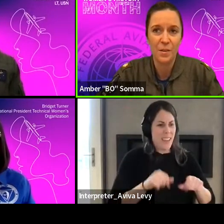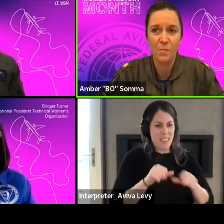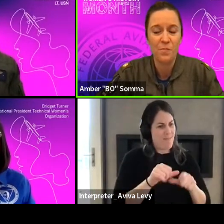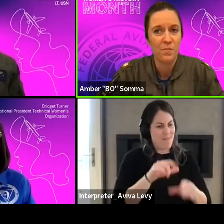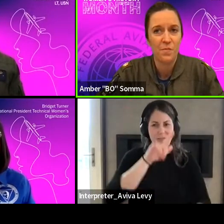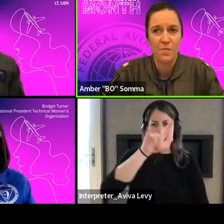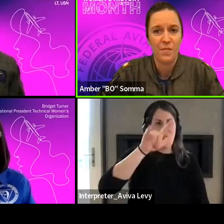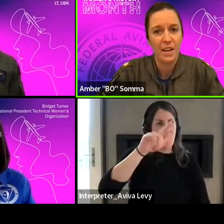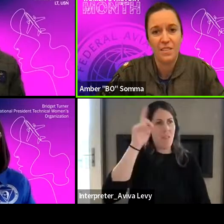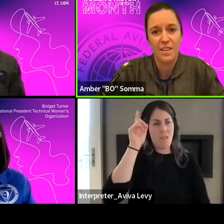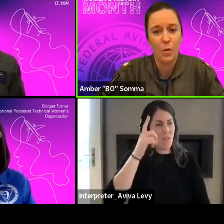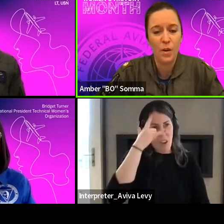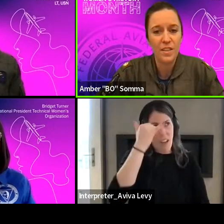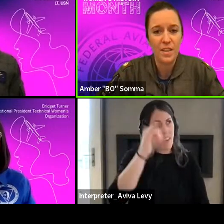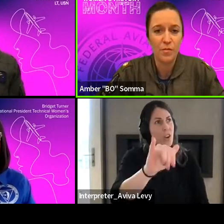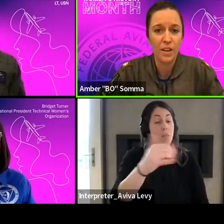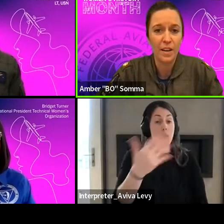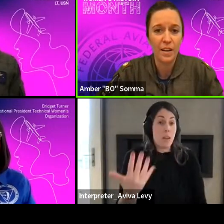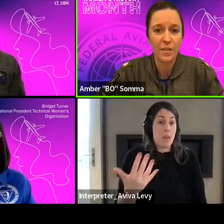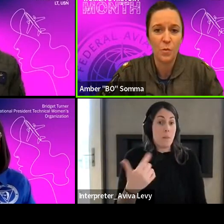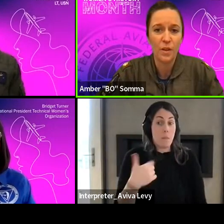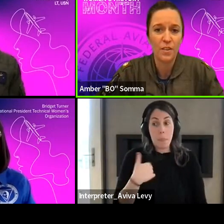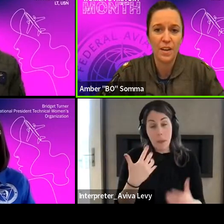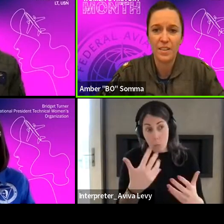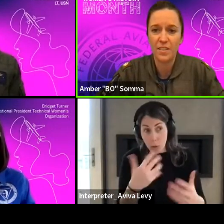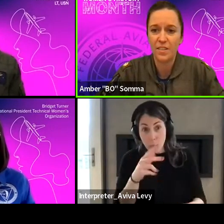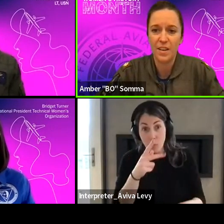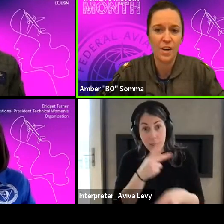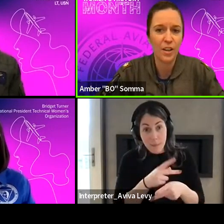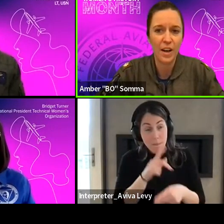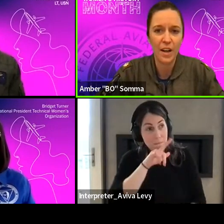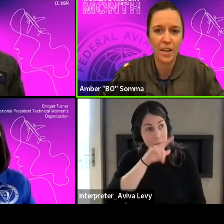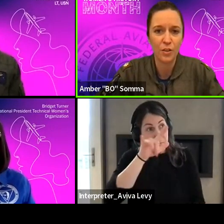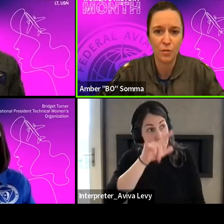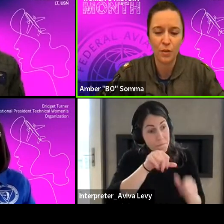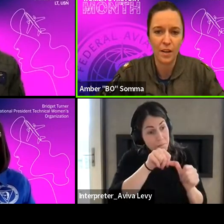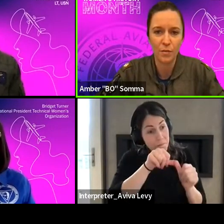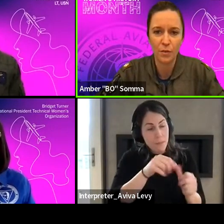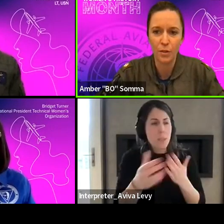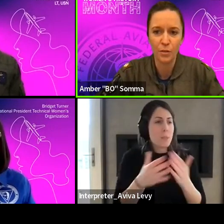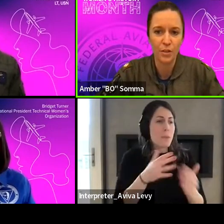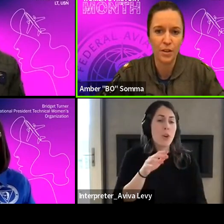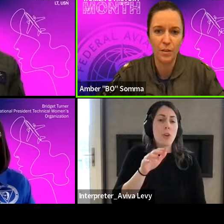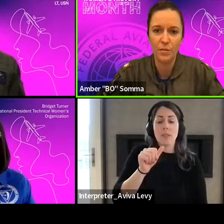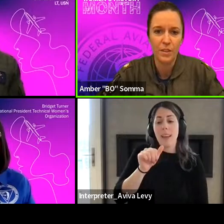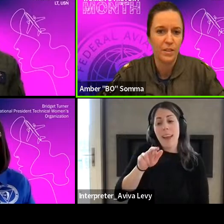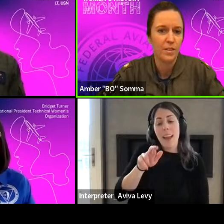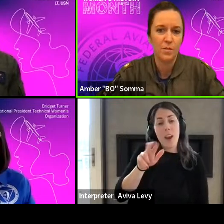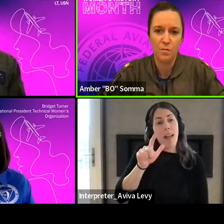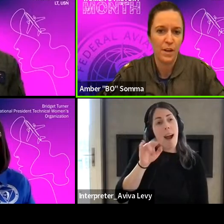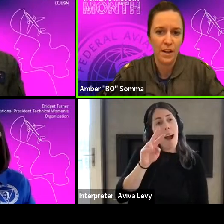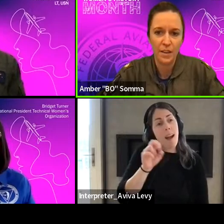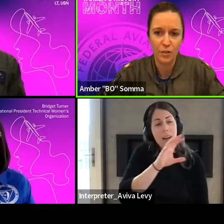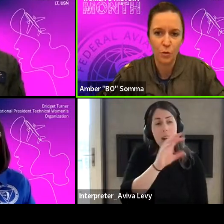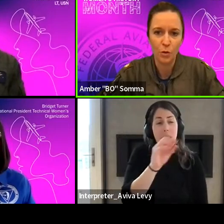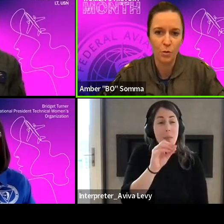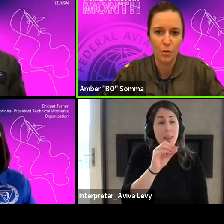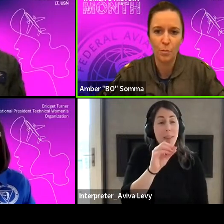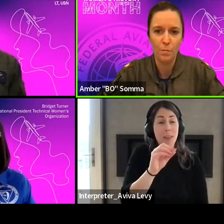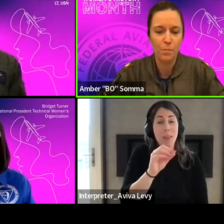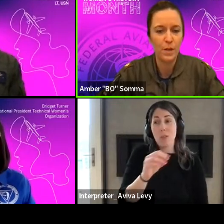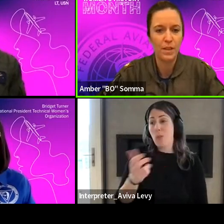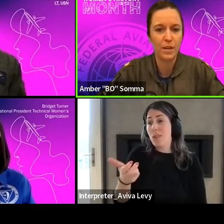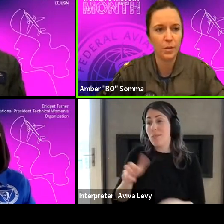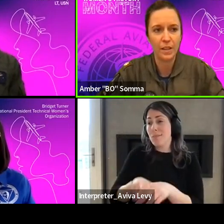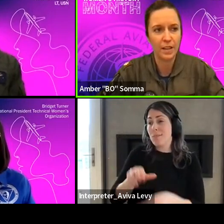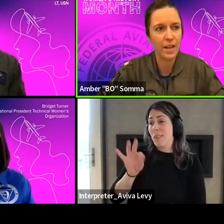you know, I want to keep flying, whether that's airlines or flying for, you know, FedEx